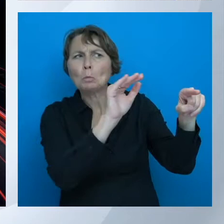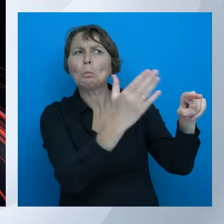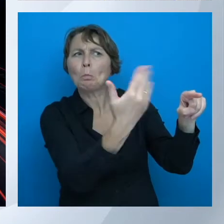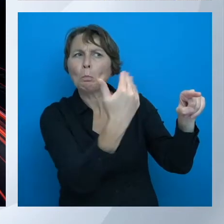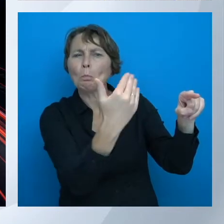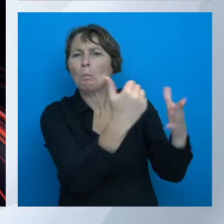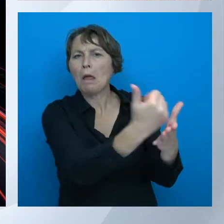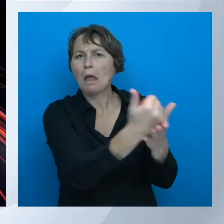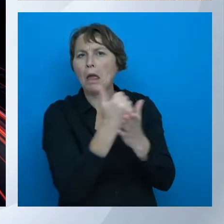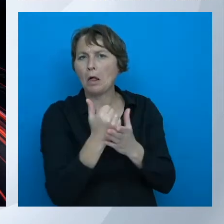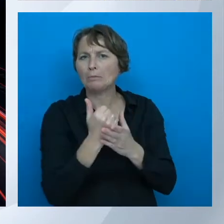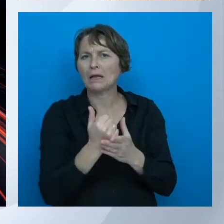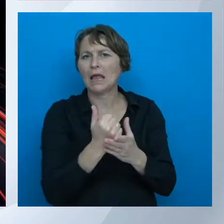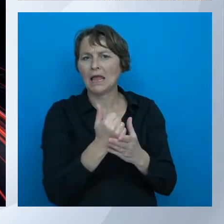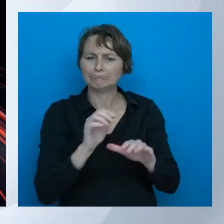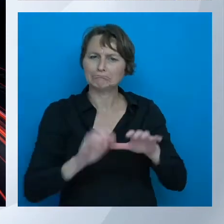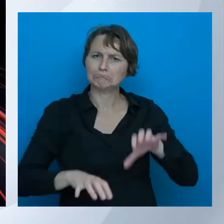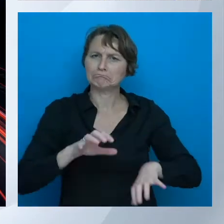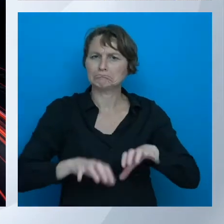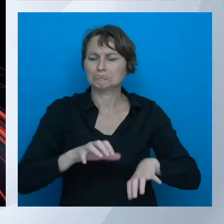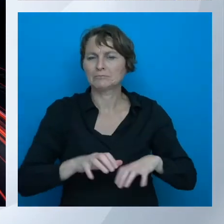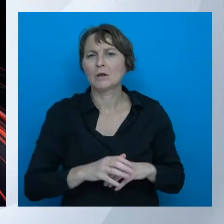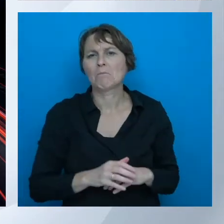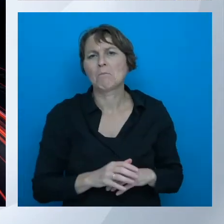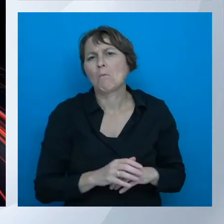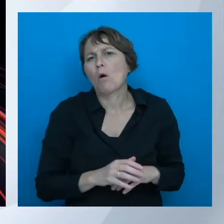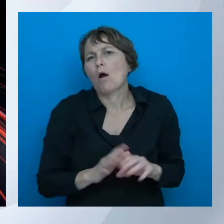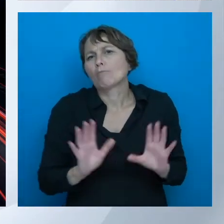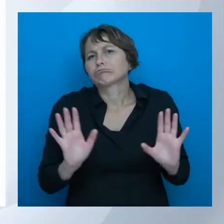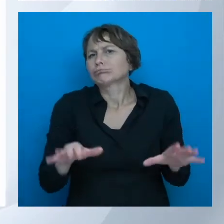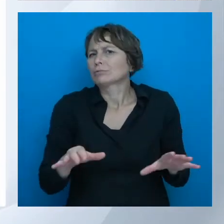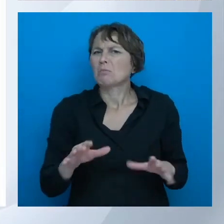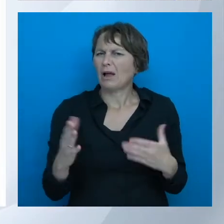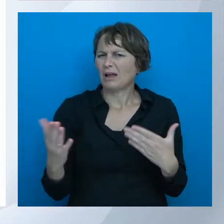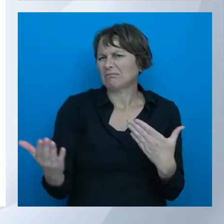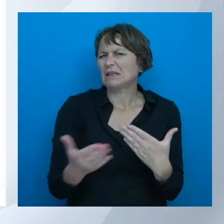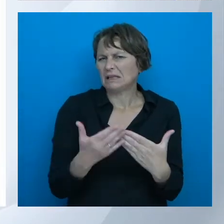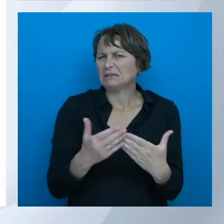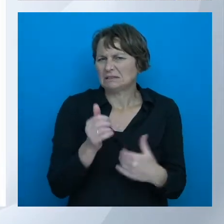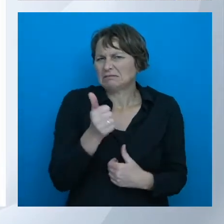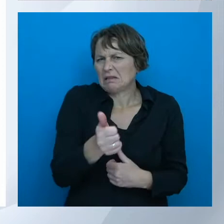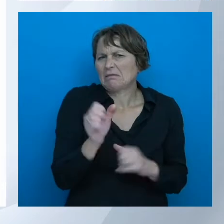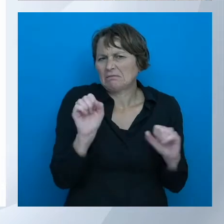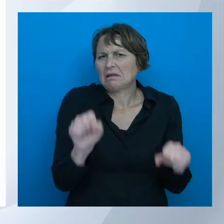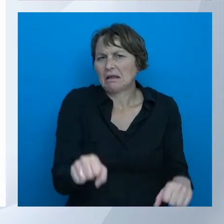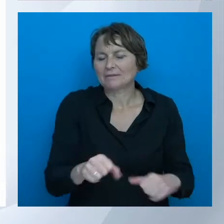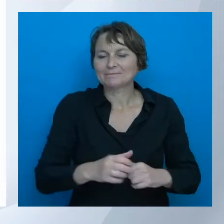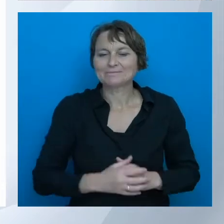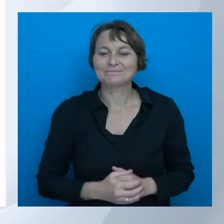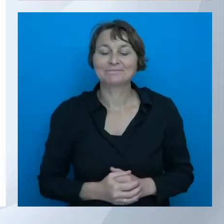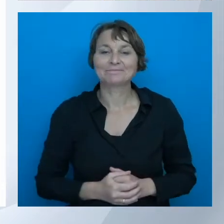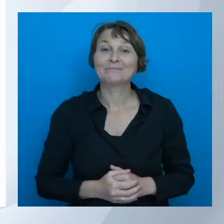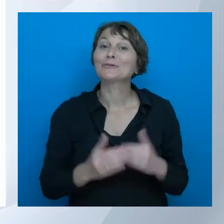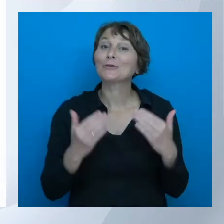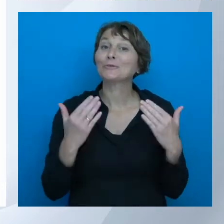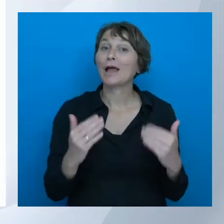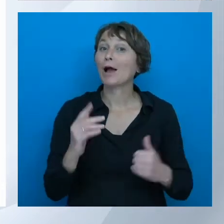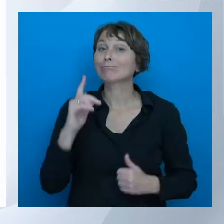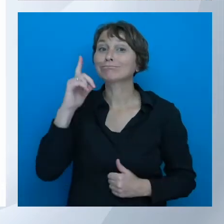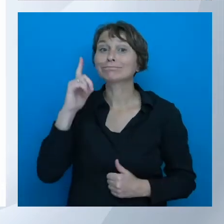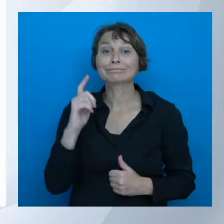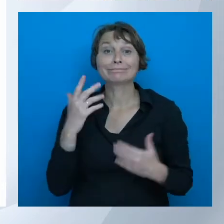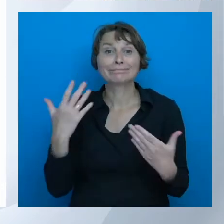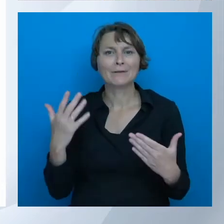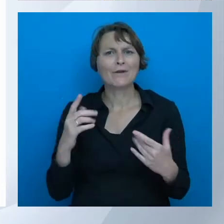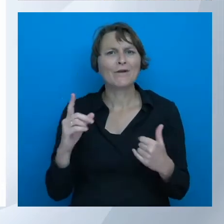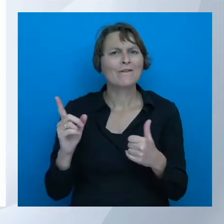but it's, fairly easy to write content. So let's start with what do you need to surface